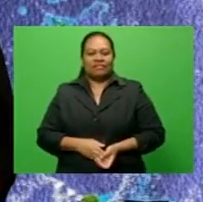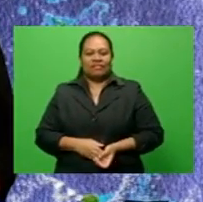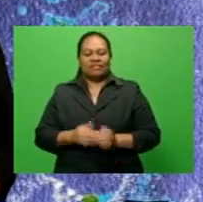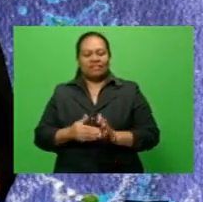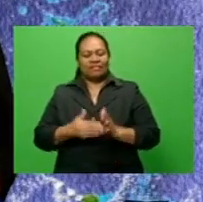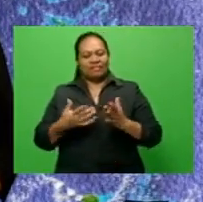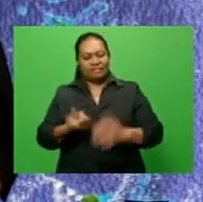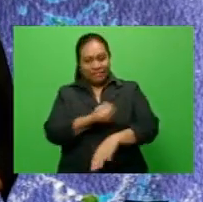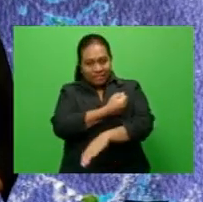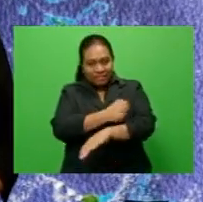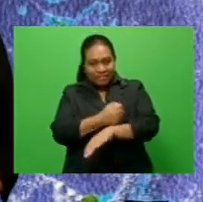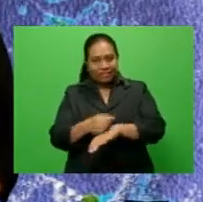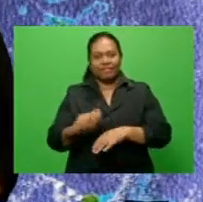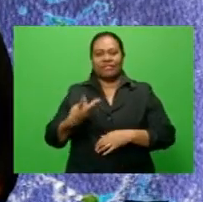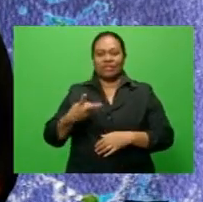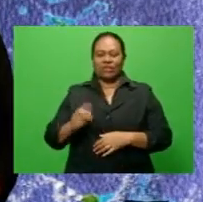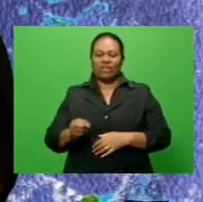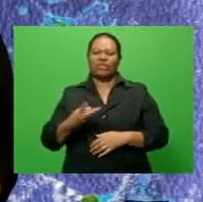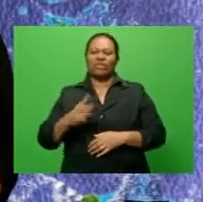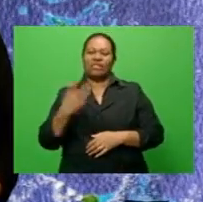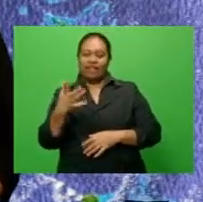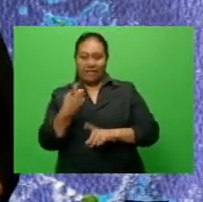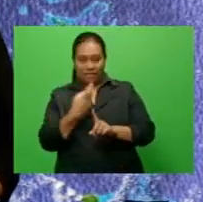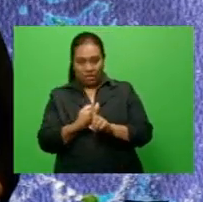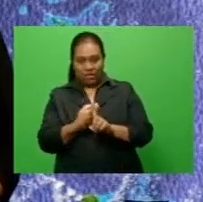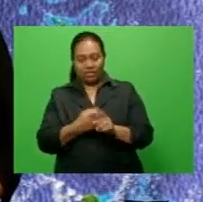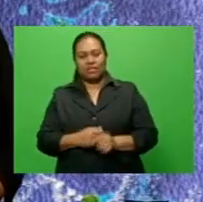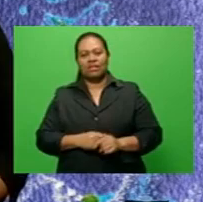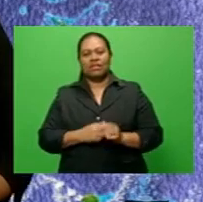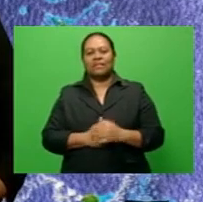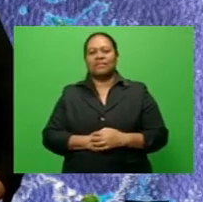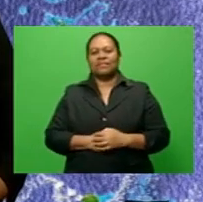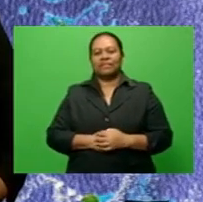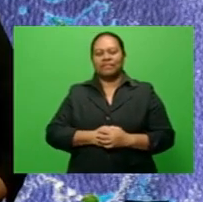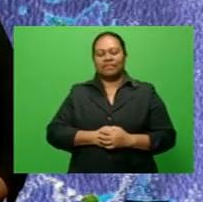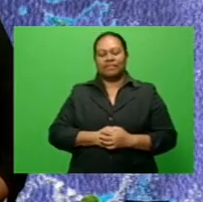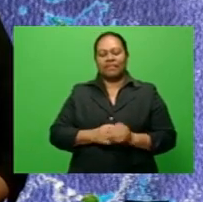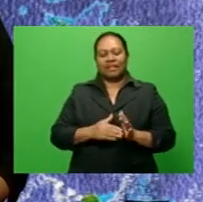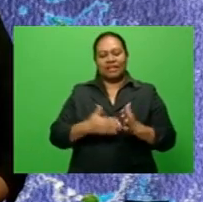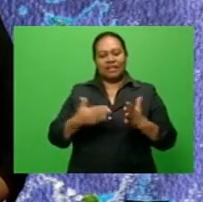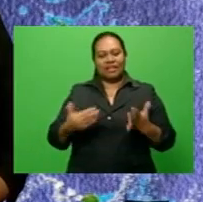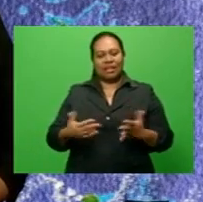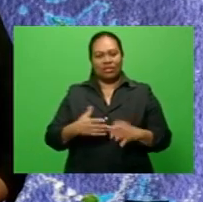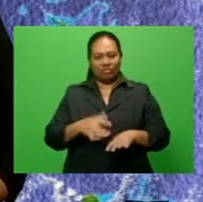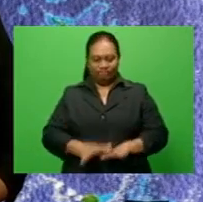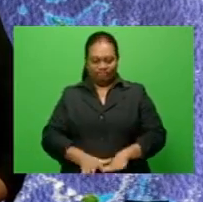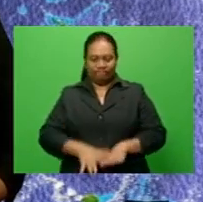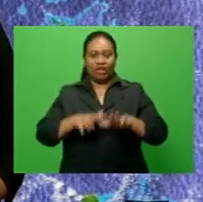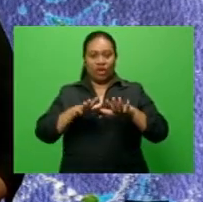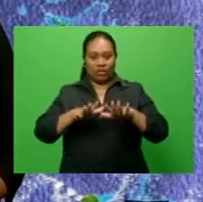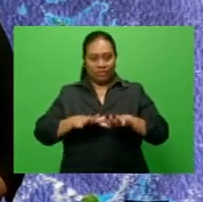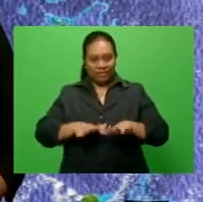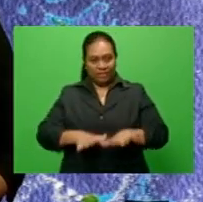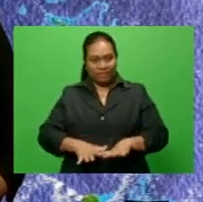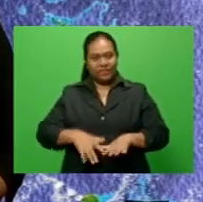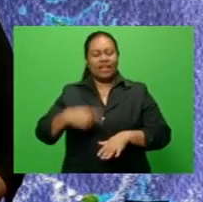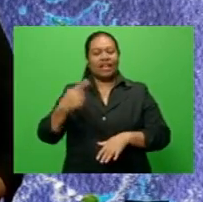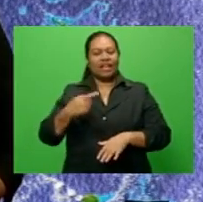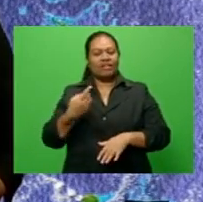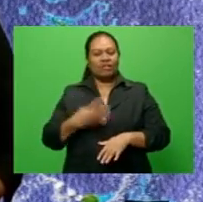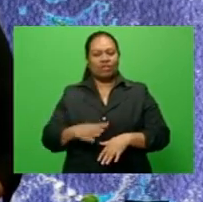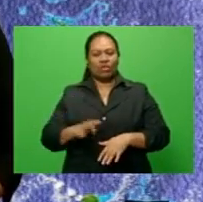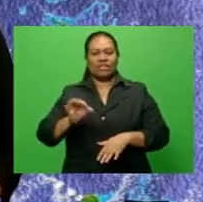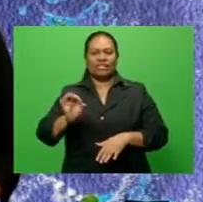sea, southeast winds 20 to 25 knots, rough seas. Now turning to the tides, low tide at 11:14